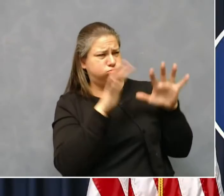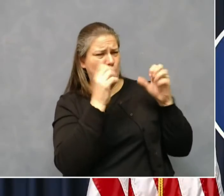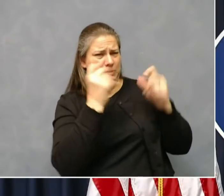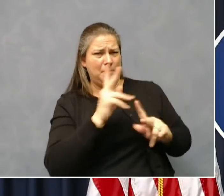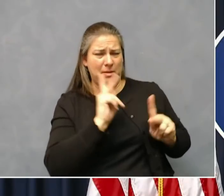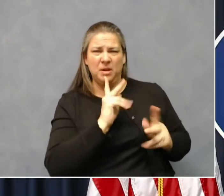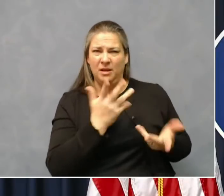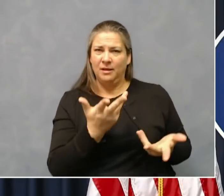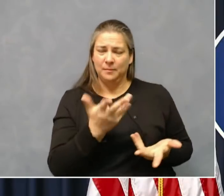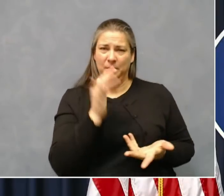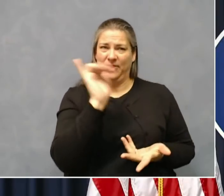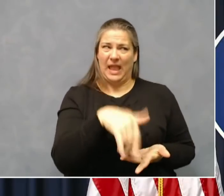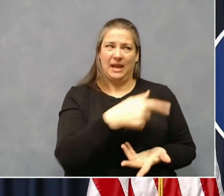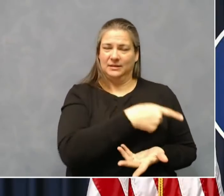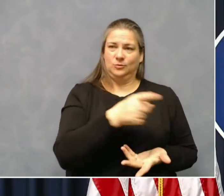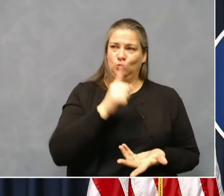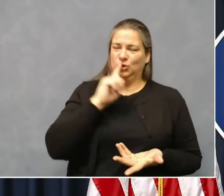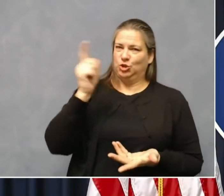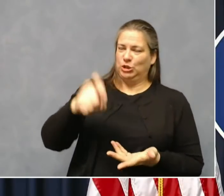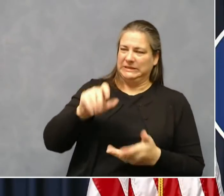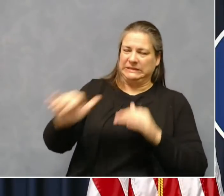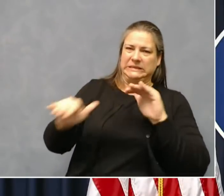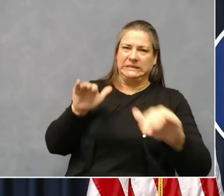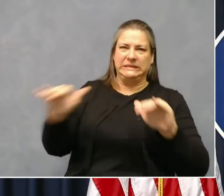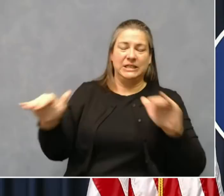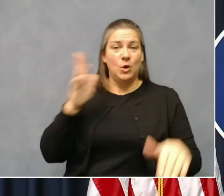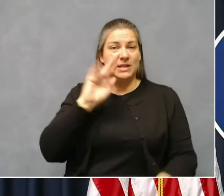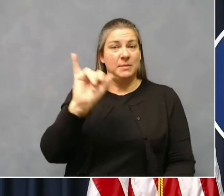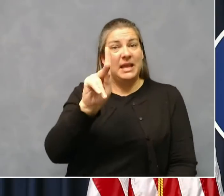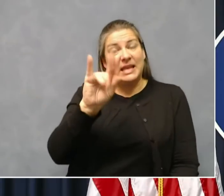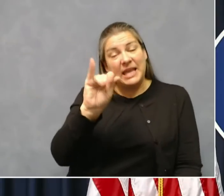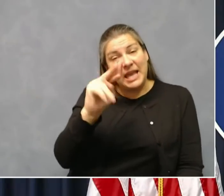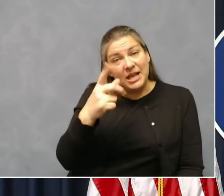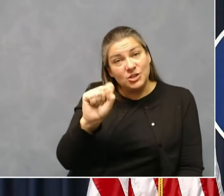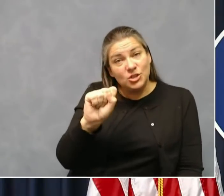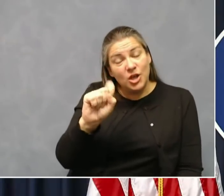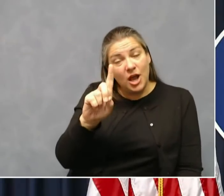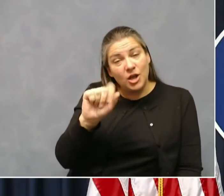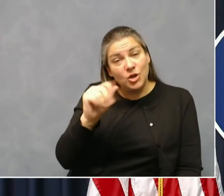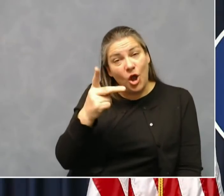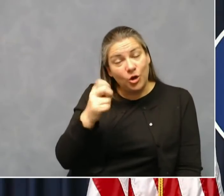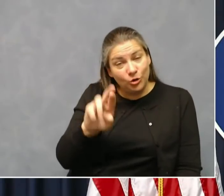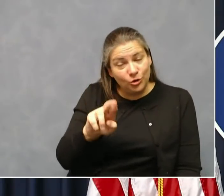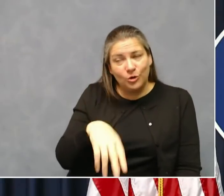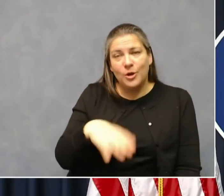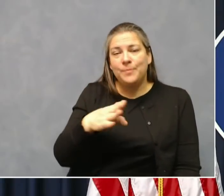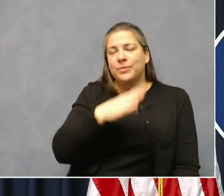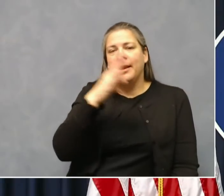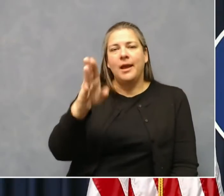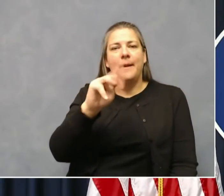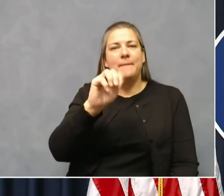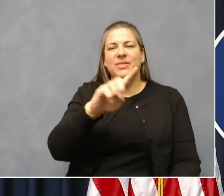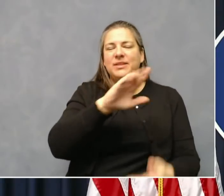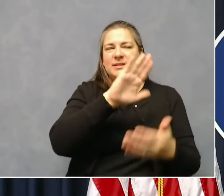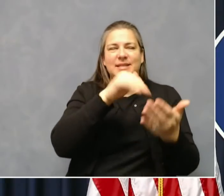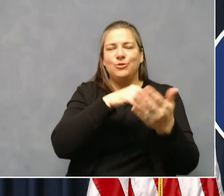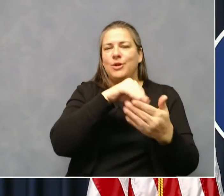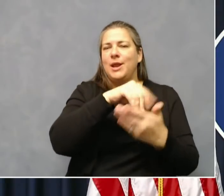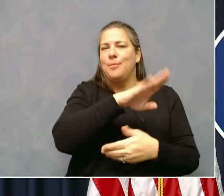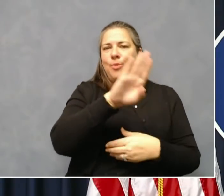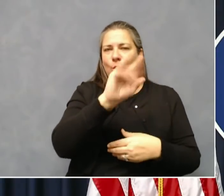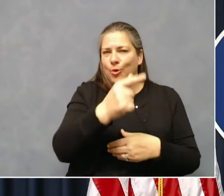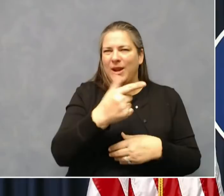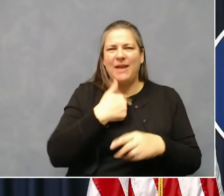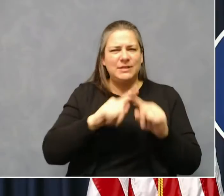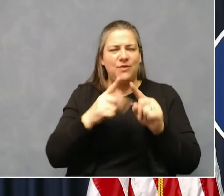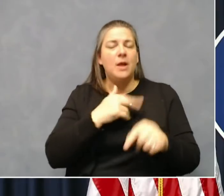alarm when that's happening. We saw it with King's Daughter. We saw it with Med Center and Bowling Green at different points. Let us see what we can